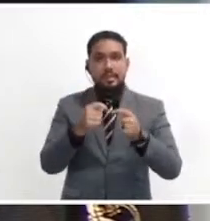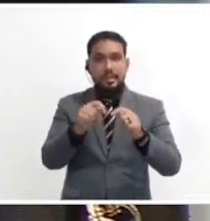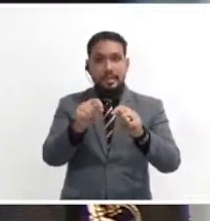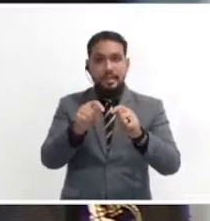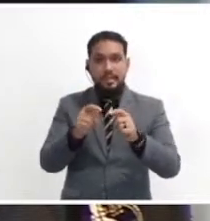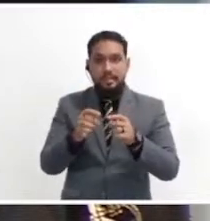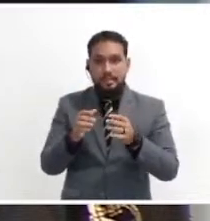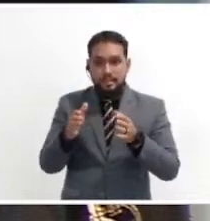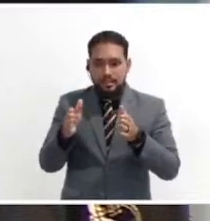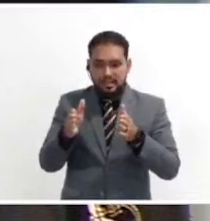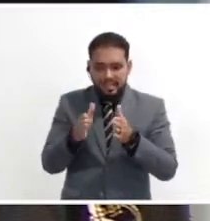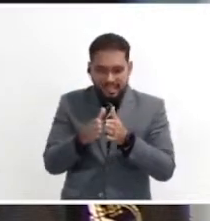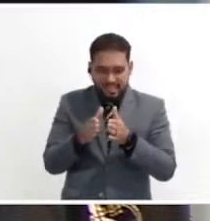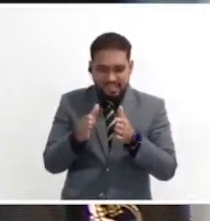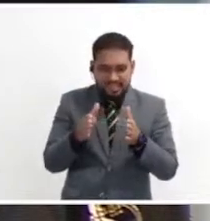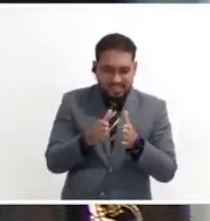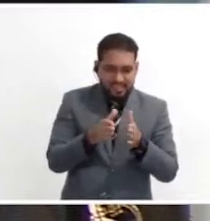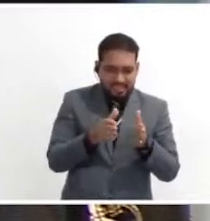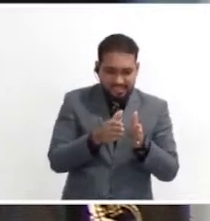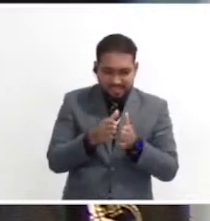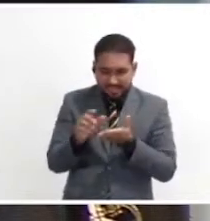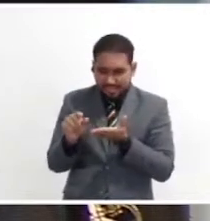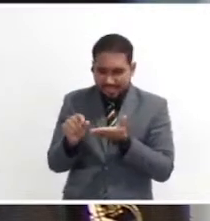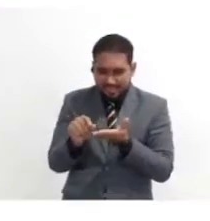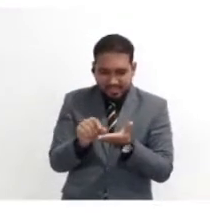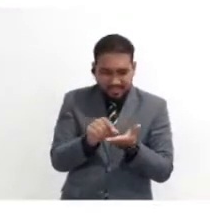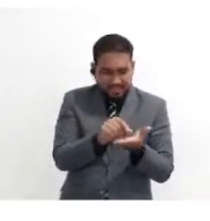so chip sizes became bigger and bigger,